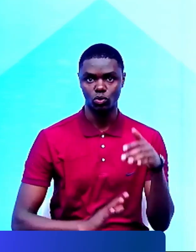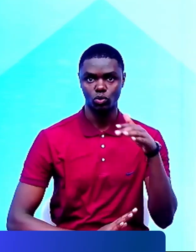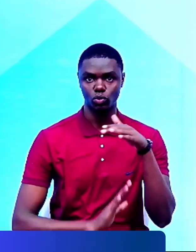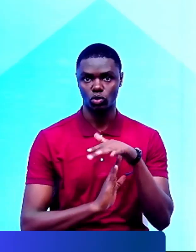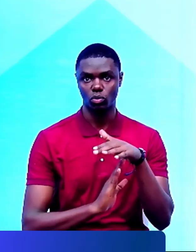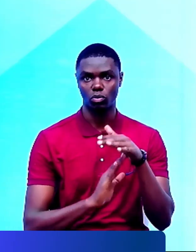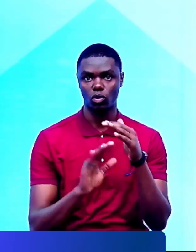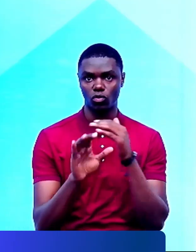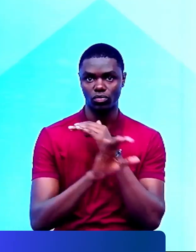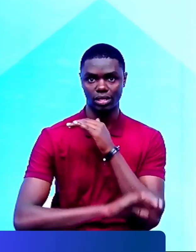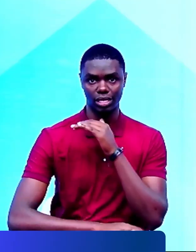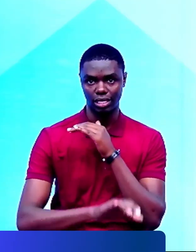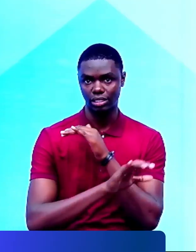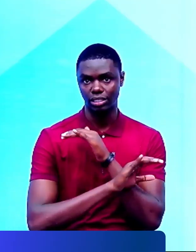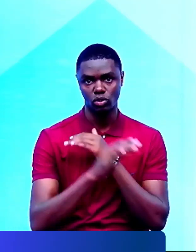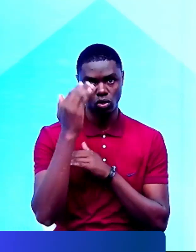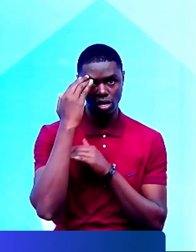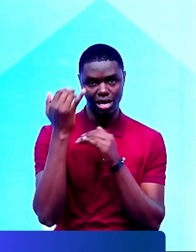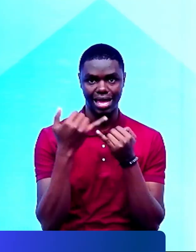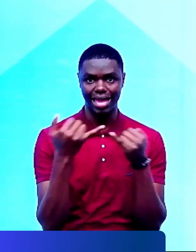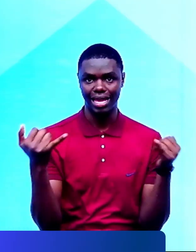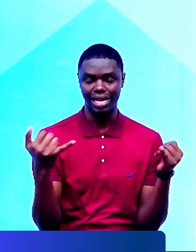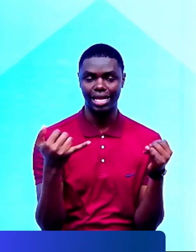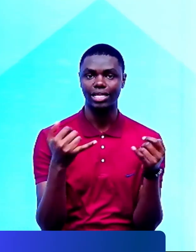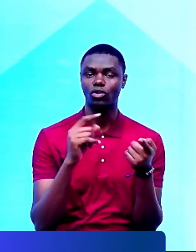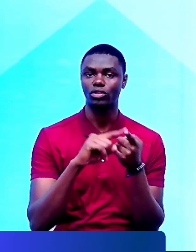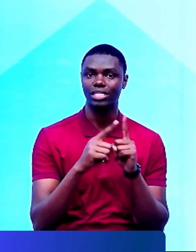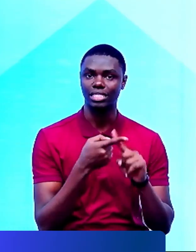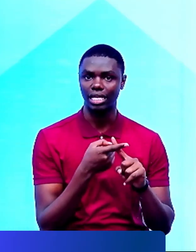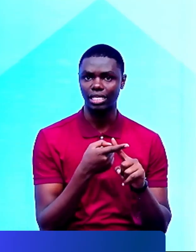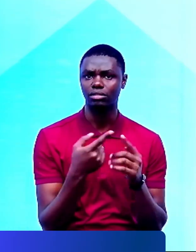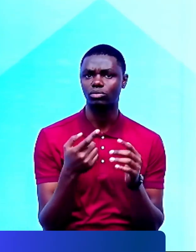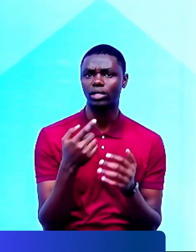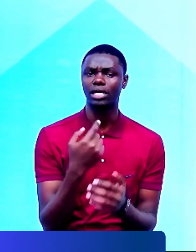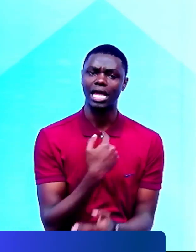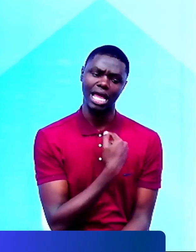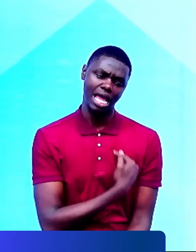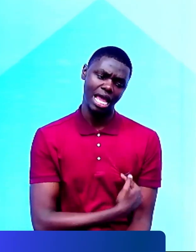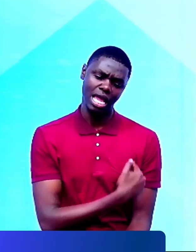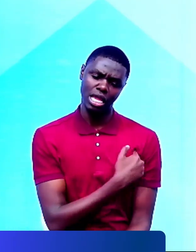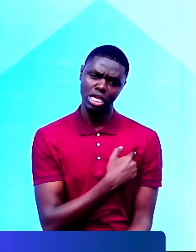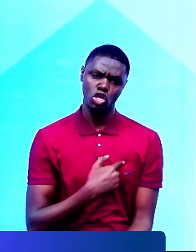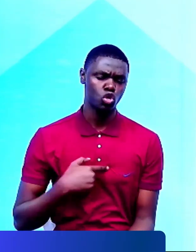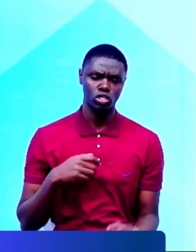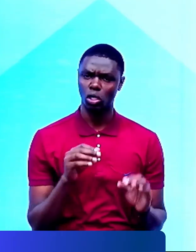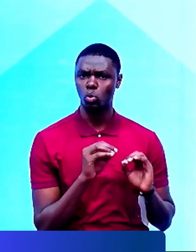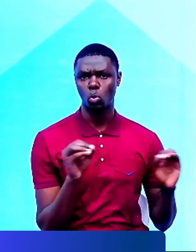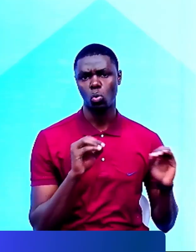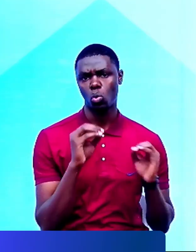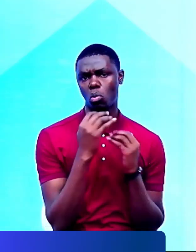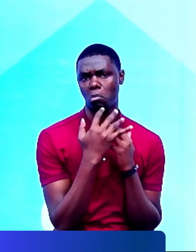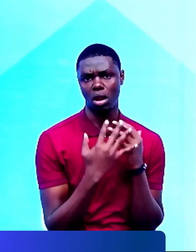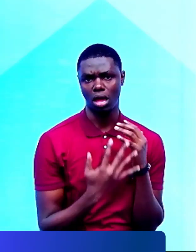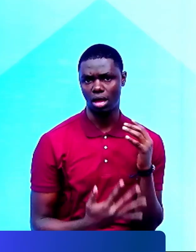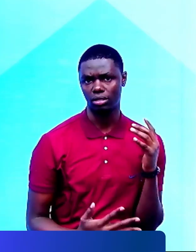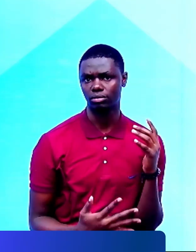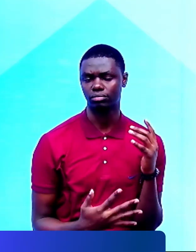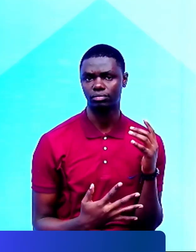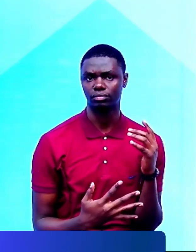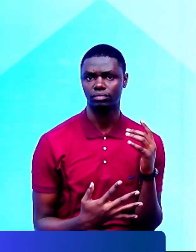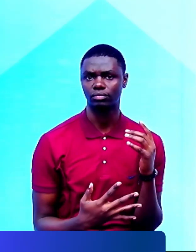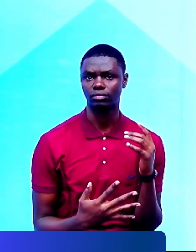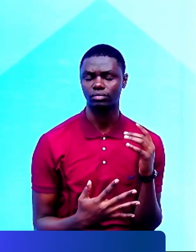And the headline of the Standard Nation is Innocent Blood. And definitely they get